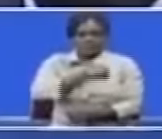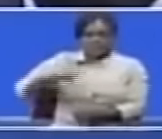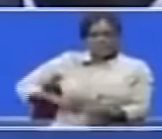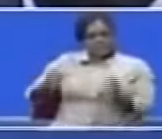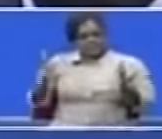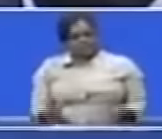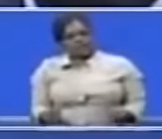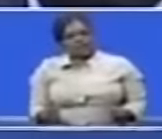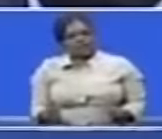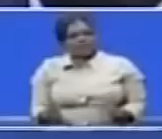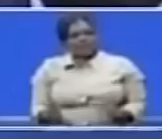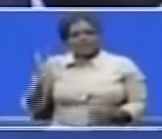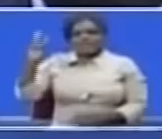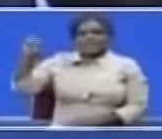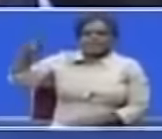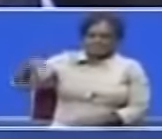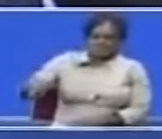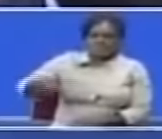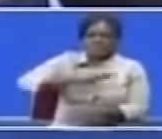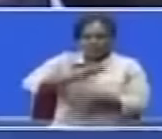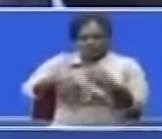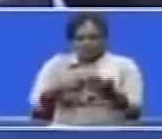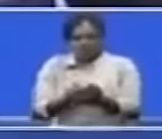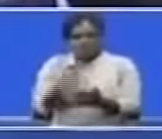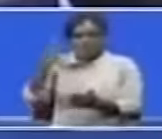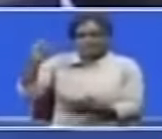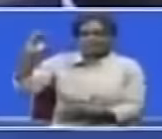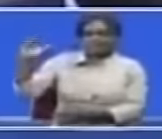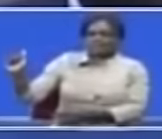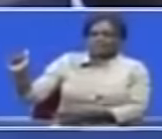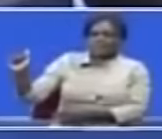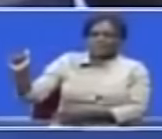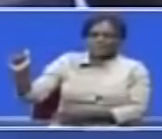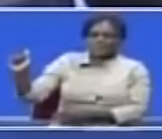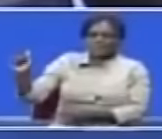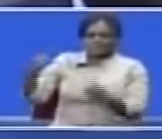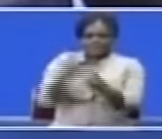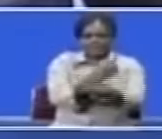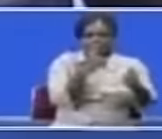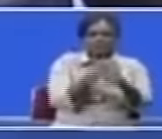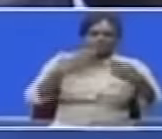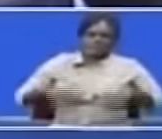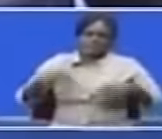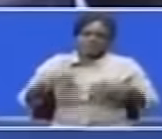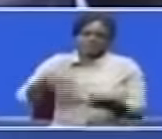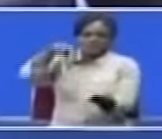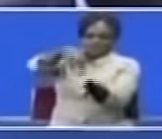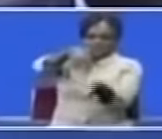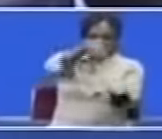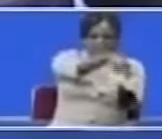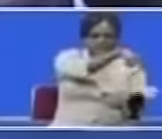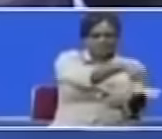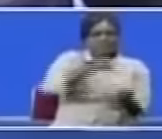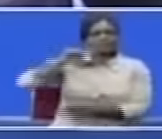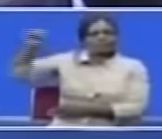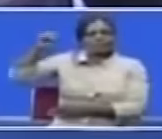senators, members of parliament, MCAs, and various people who will be seeking different political